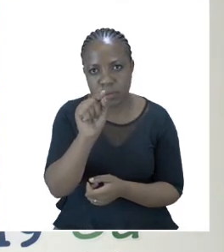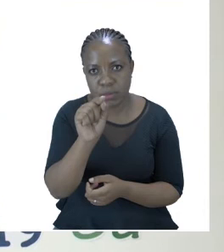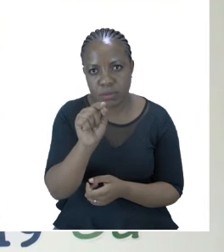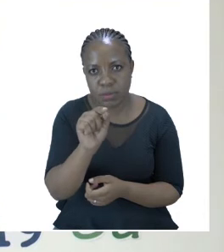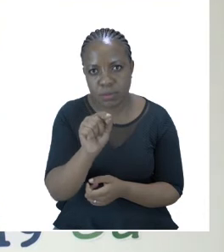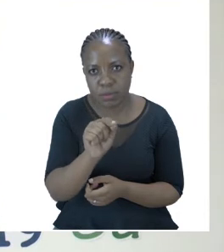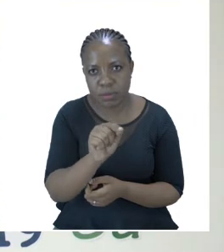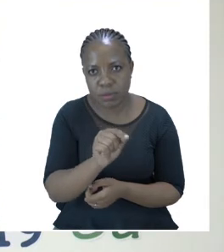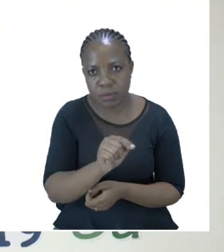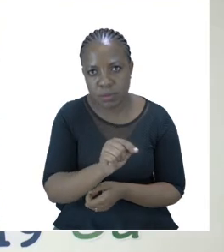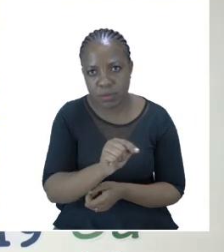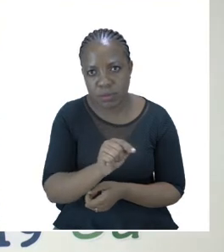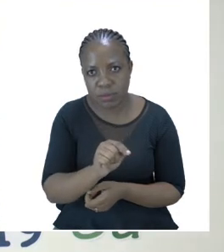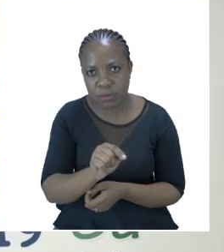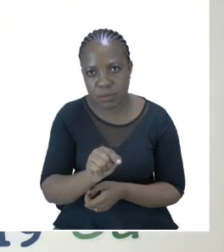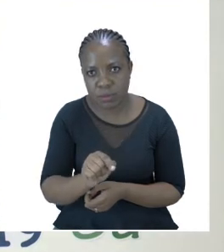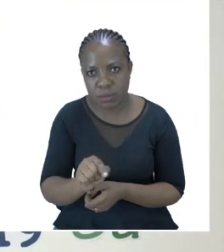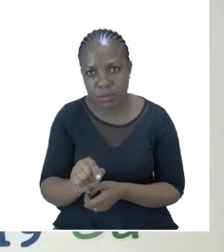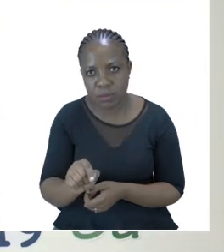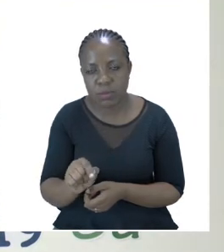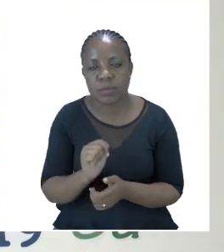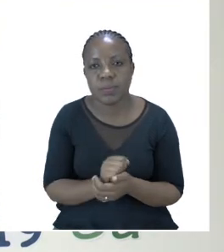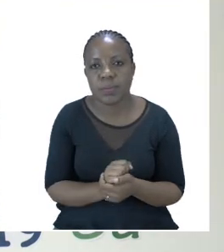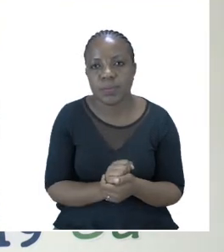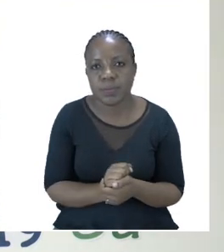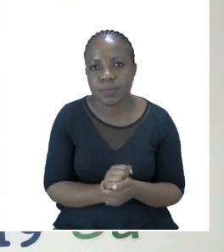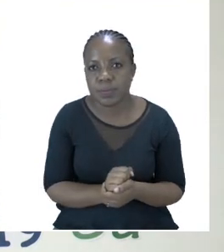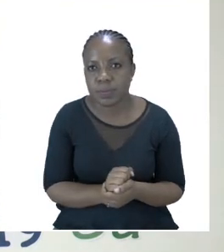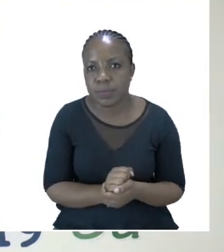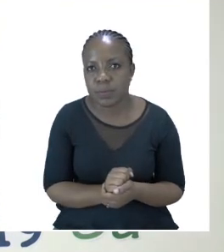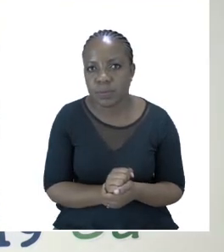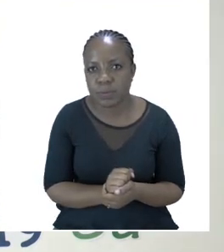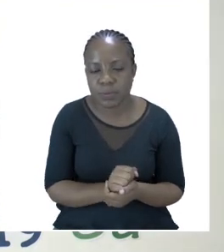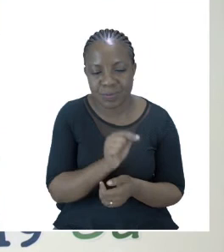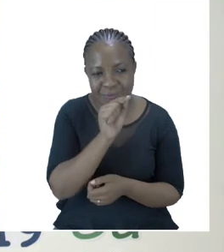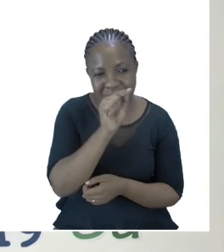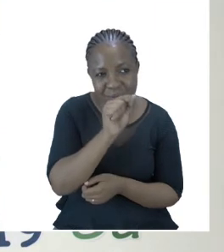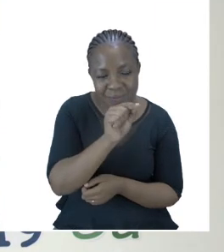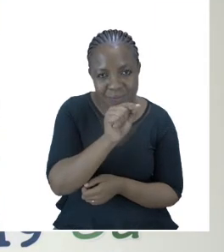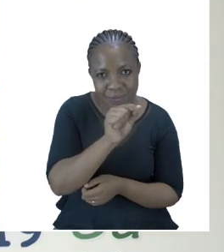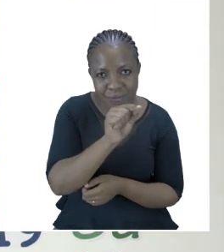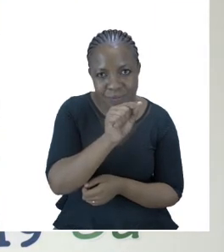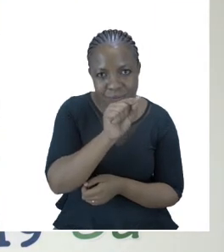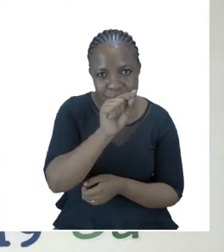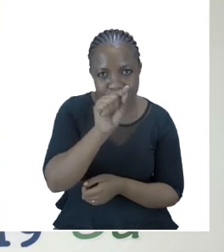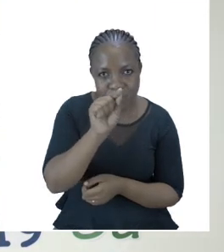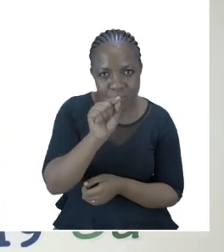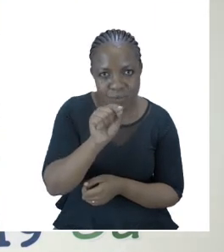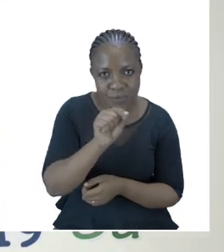down, and down. So our number 2 has a head right